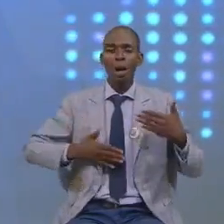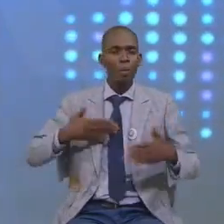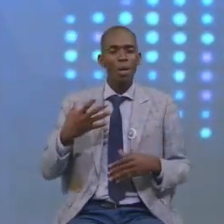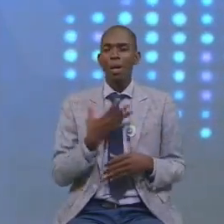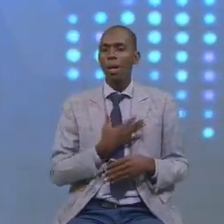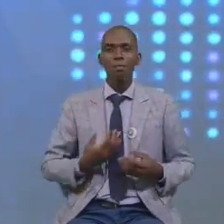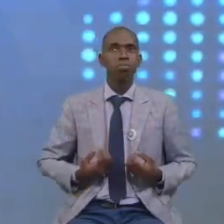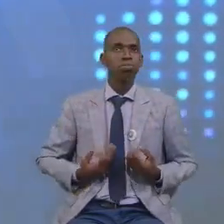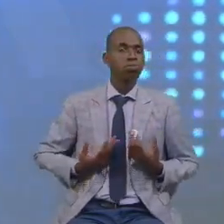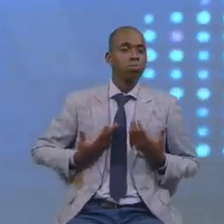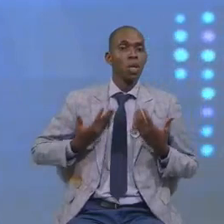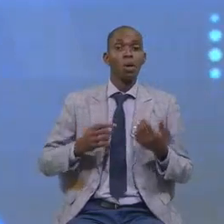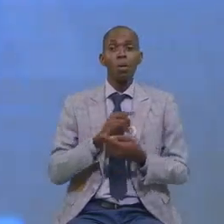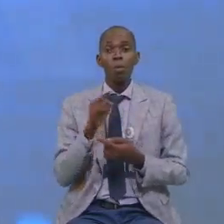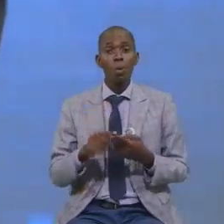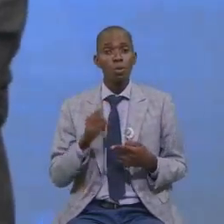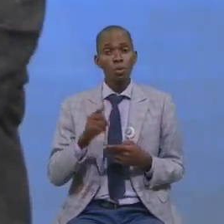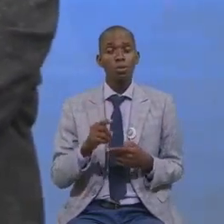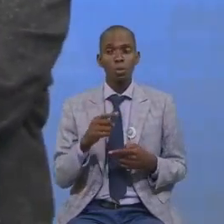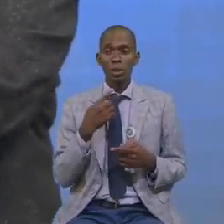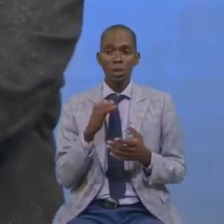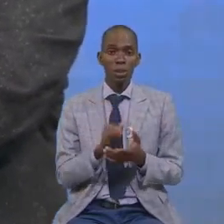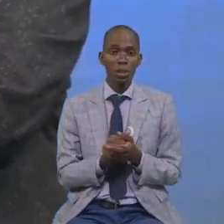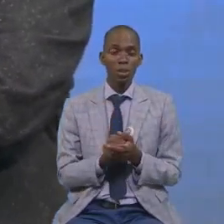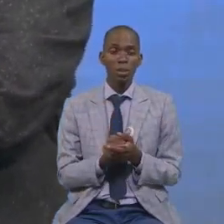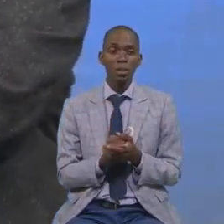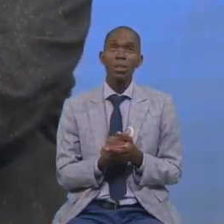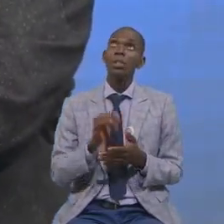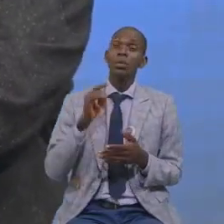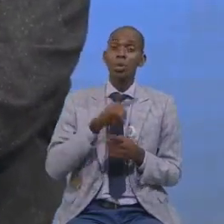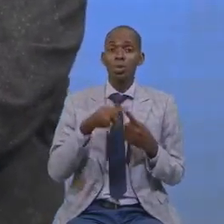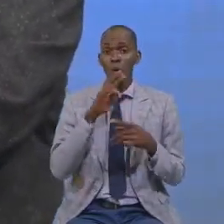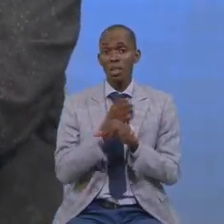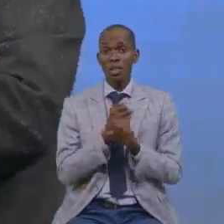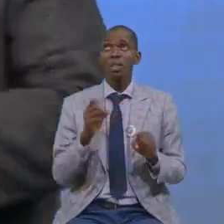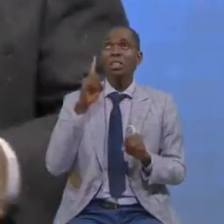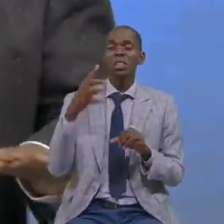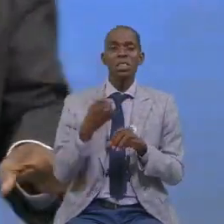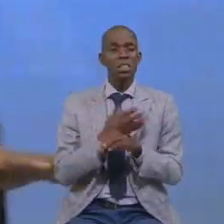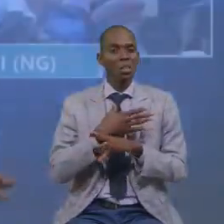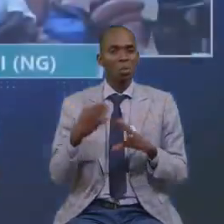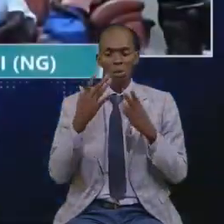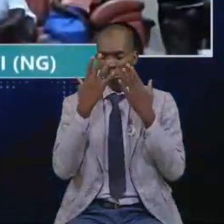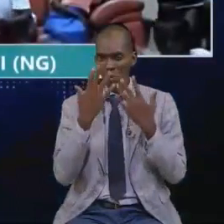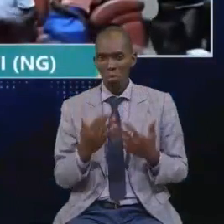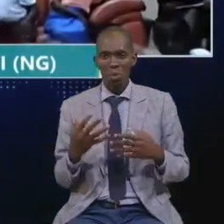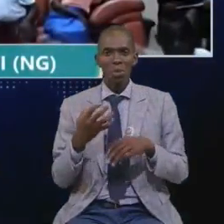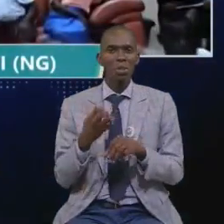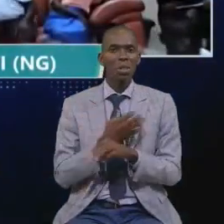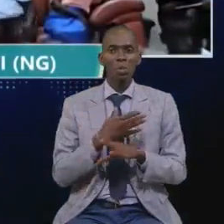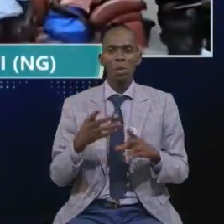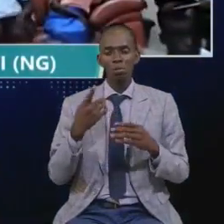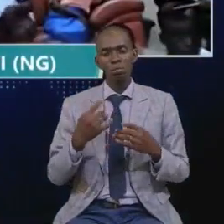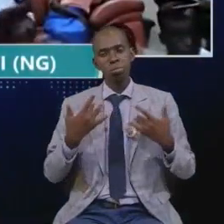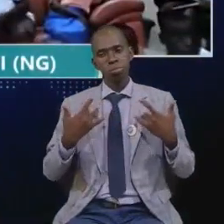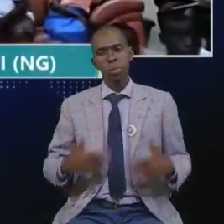gladness. When you are saved, it takes the sorrow away, it takes the sadness away, and all the